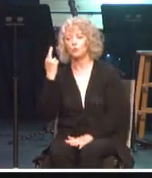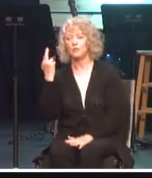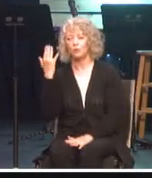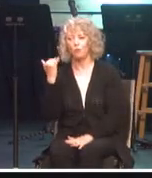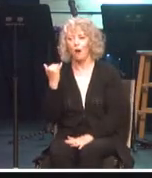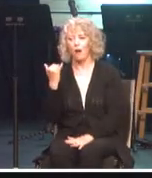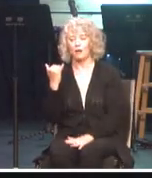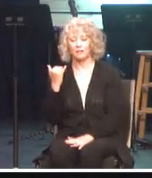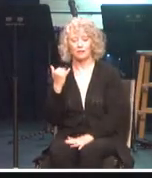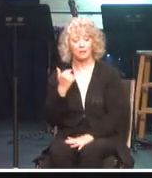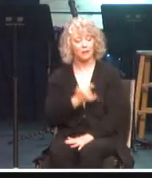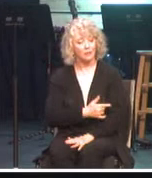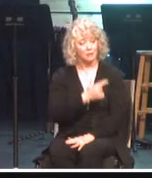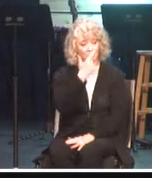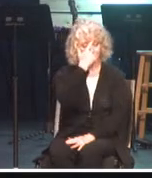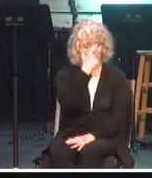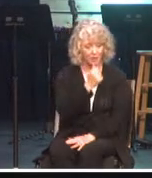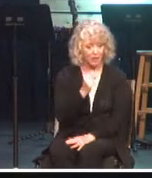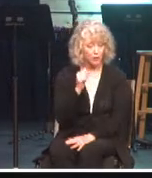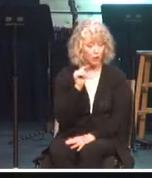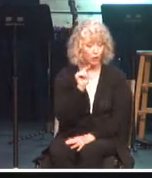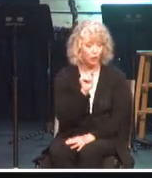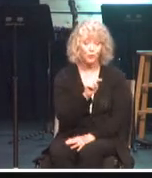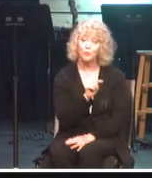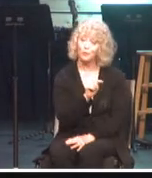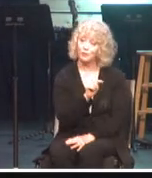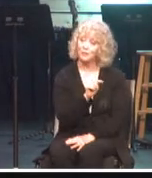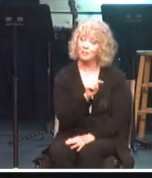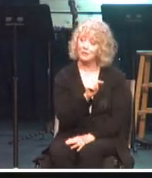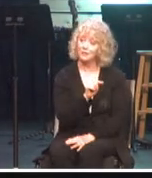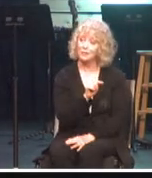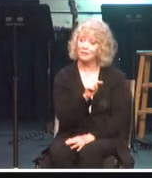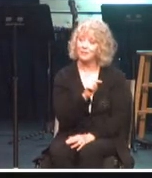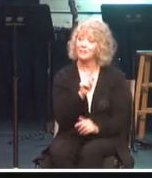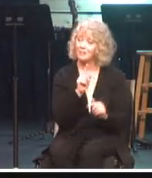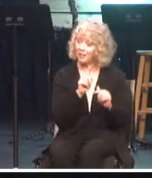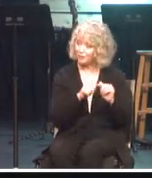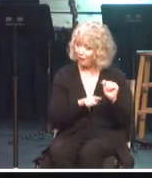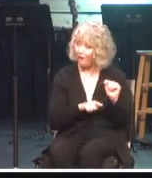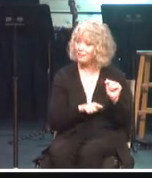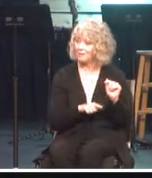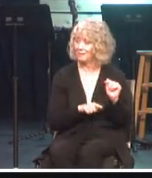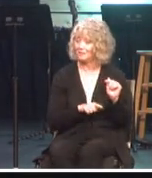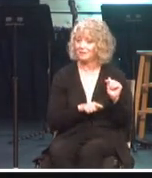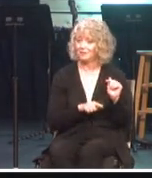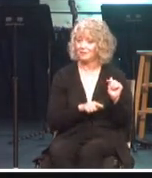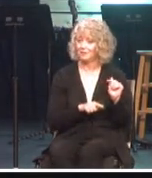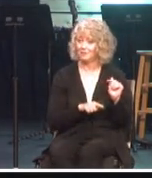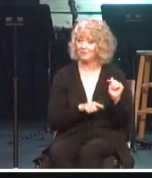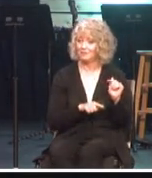Here's his answer. It is because you, what's the next word? Cannot.